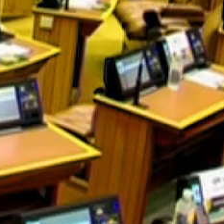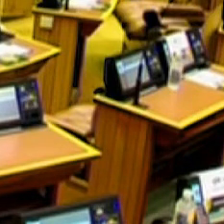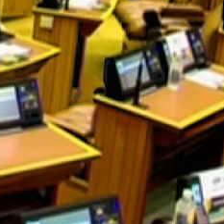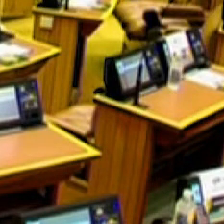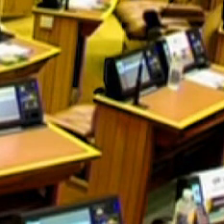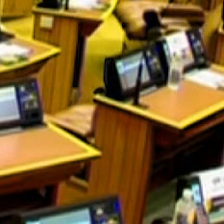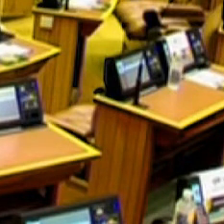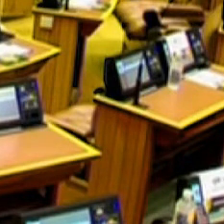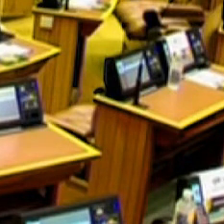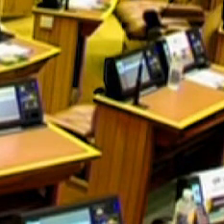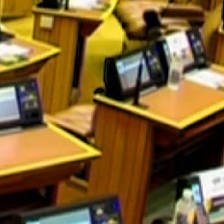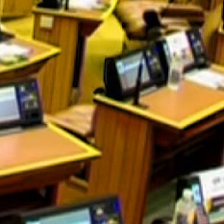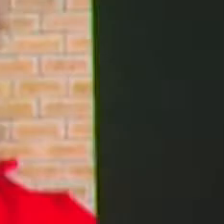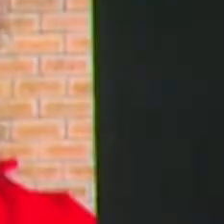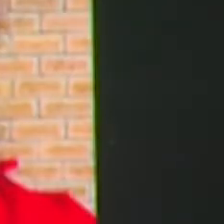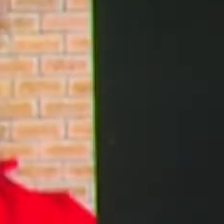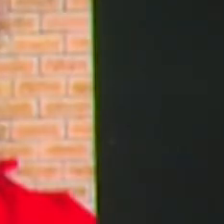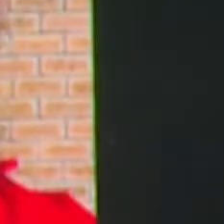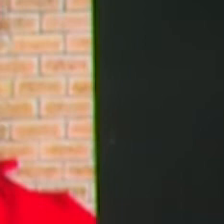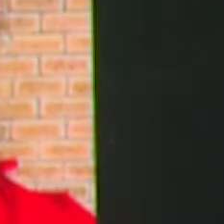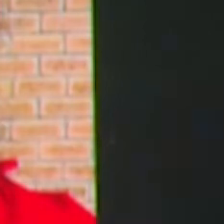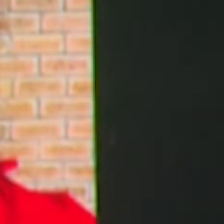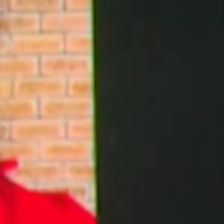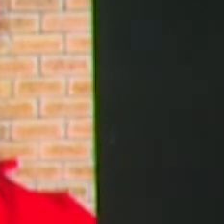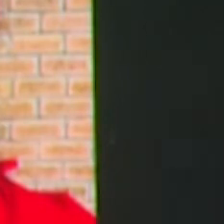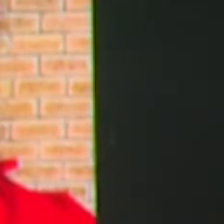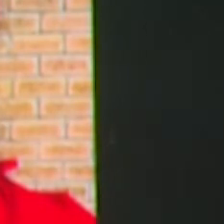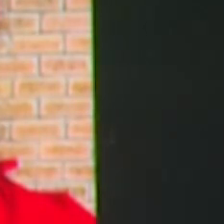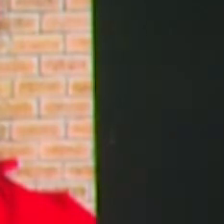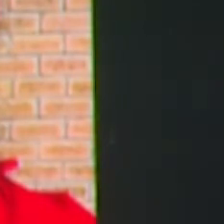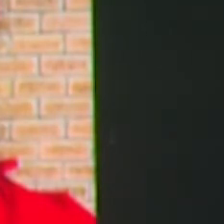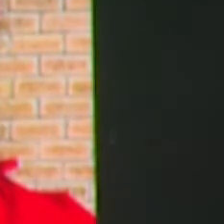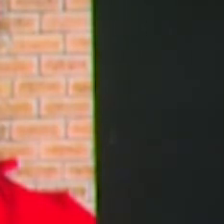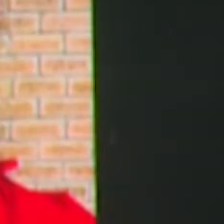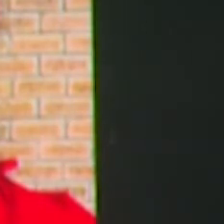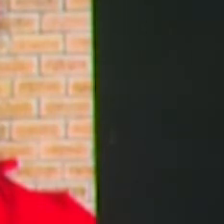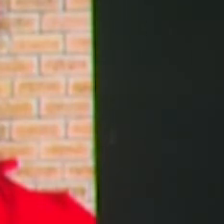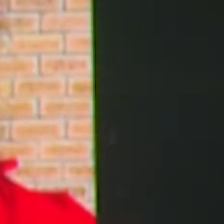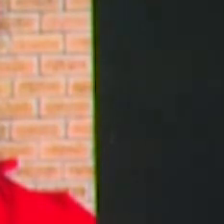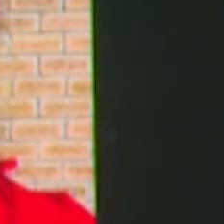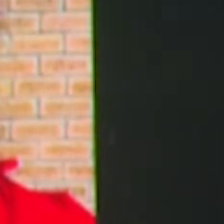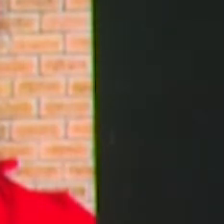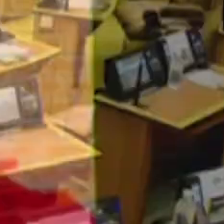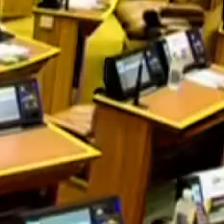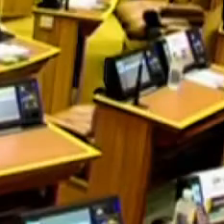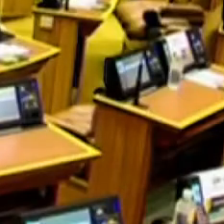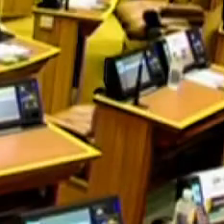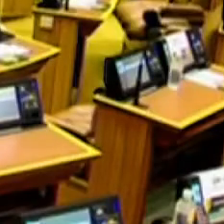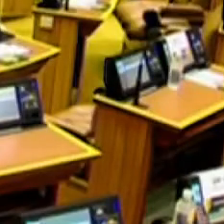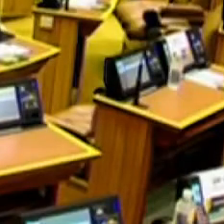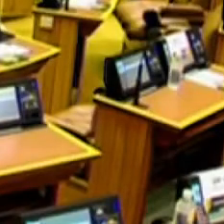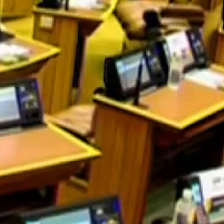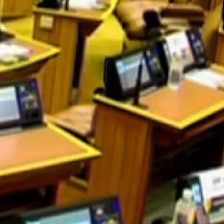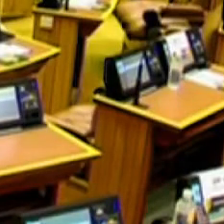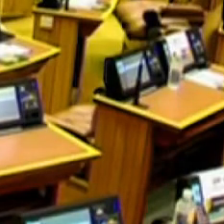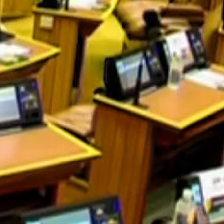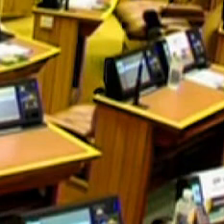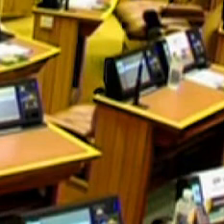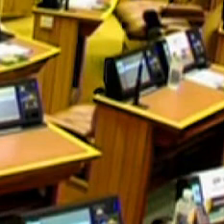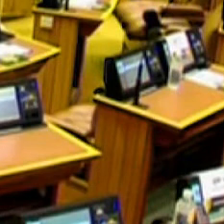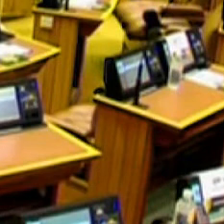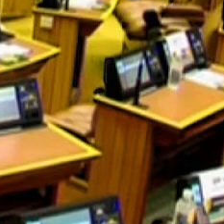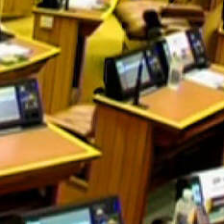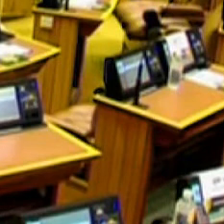any kind of making of waves on your part? It's as if they're holding you to ransom and you're just allowing them to hold you to